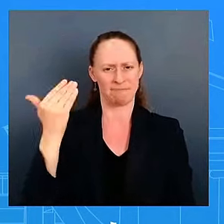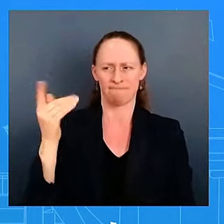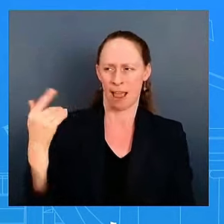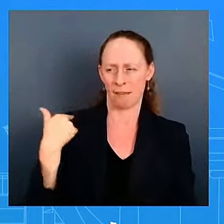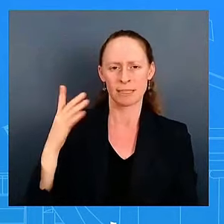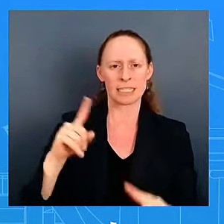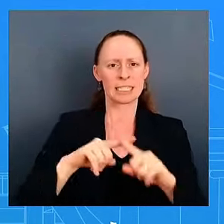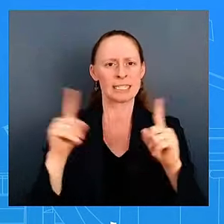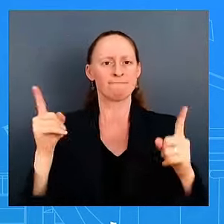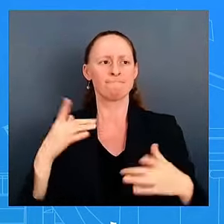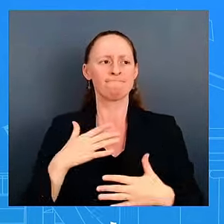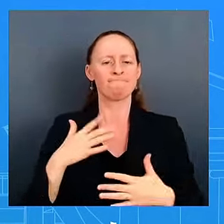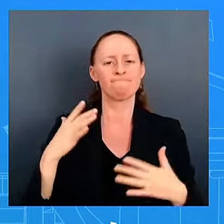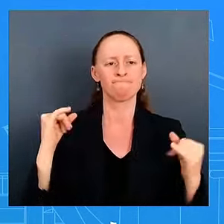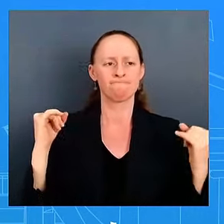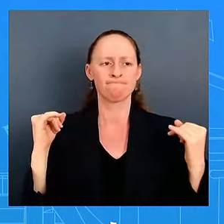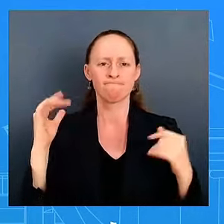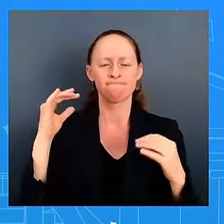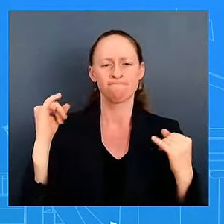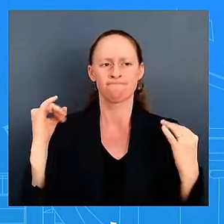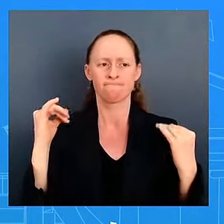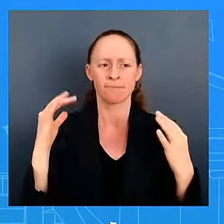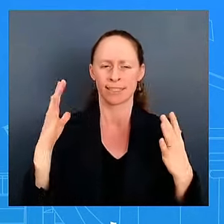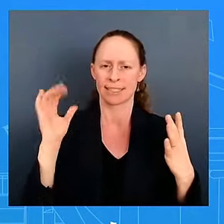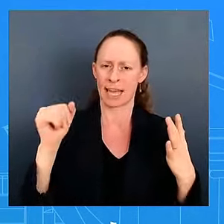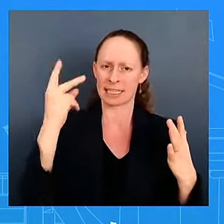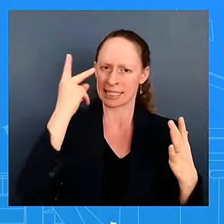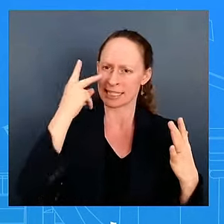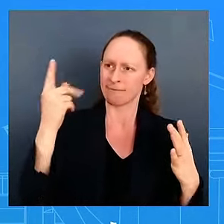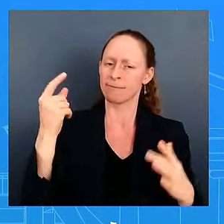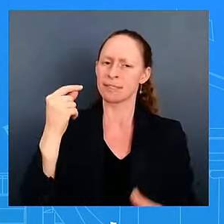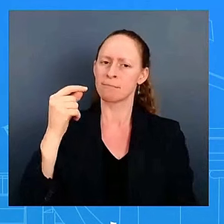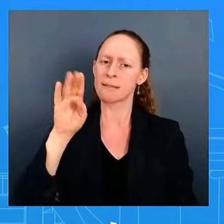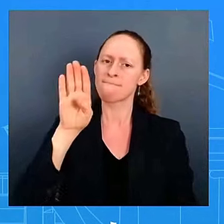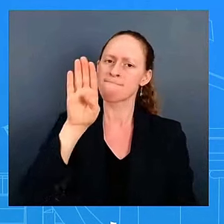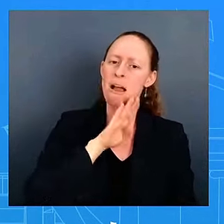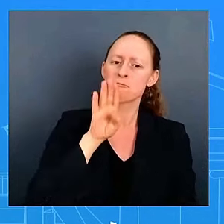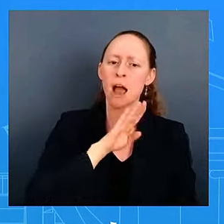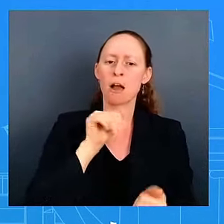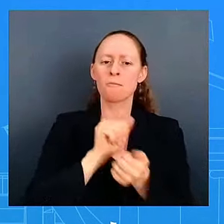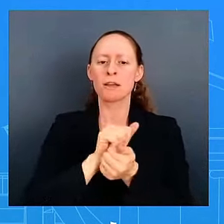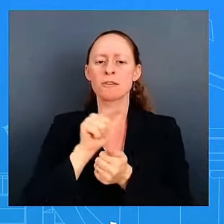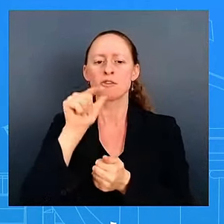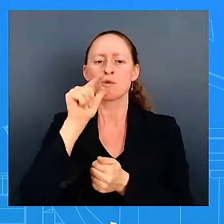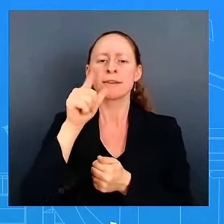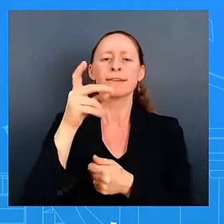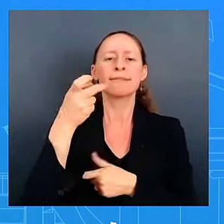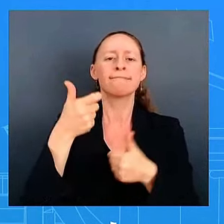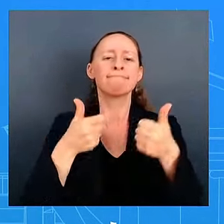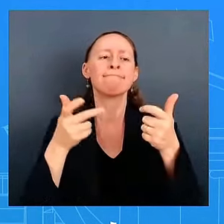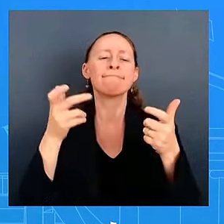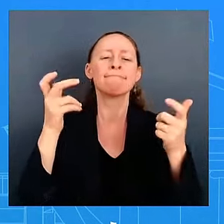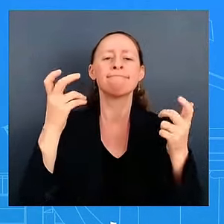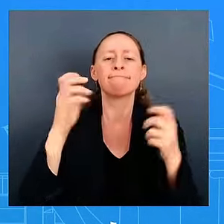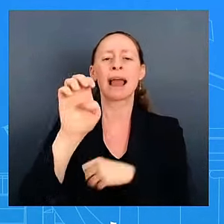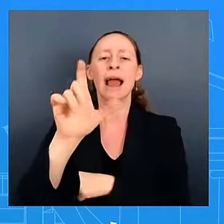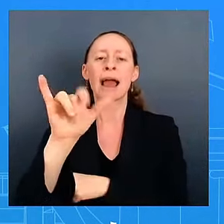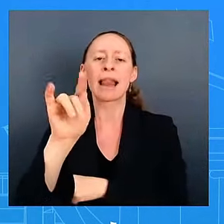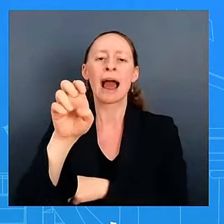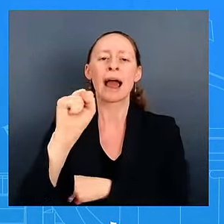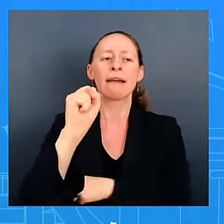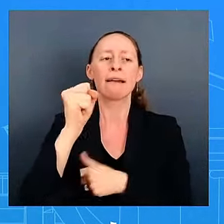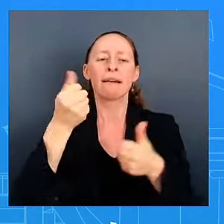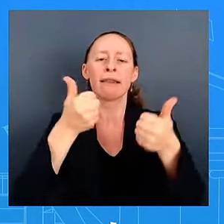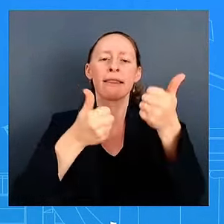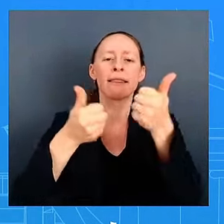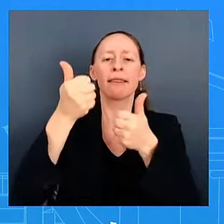He criticized media coverage, saying that journalists get election results wrong. So is this the kind of tone